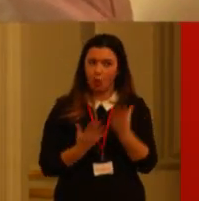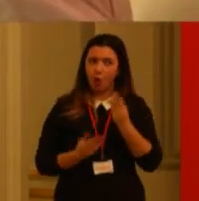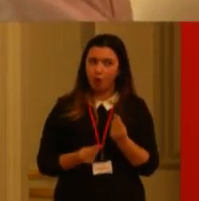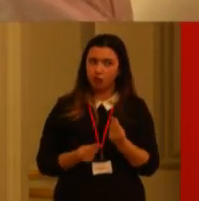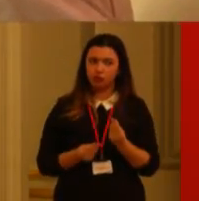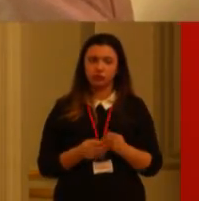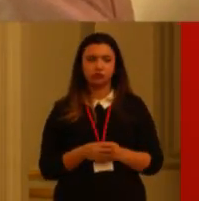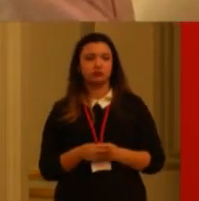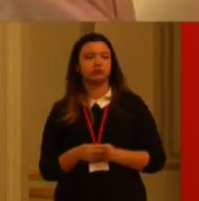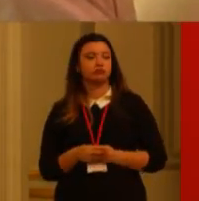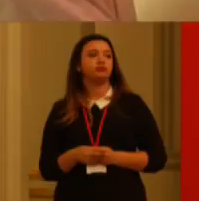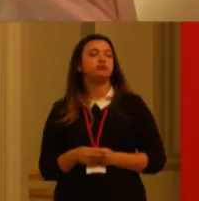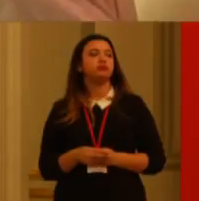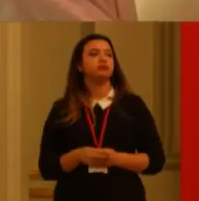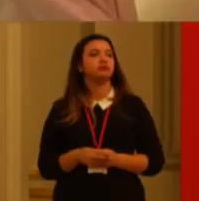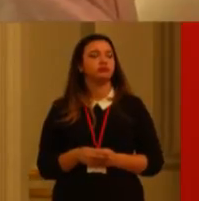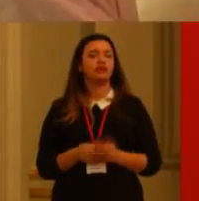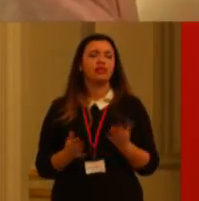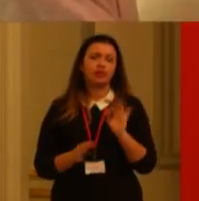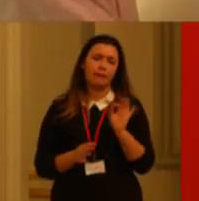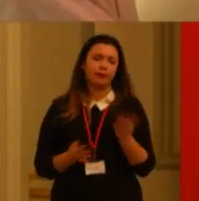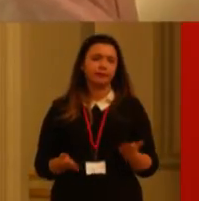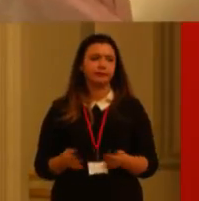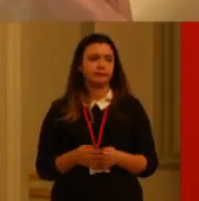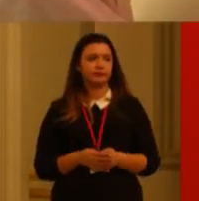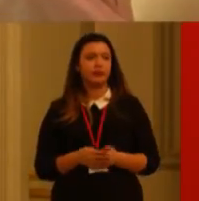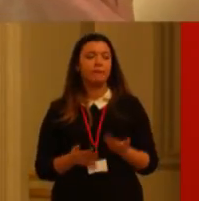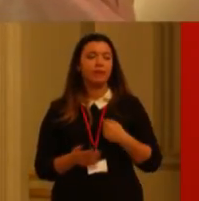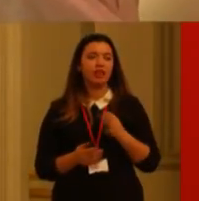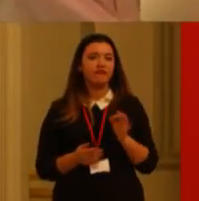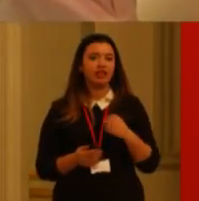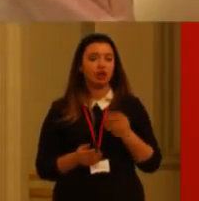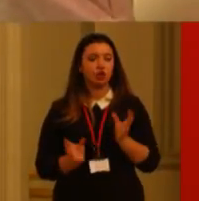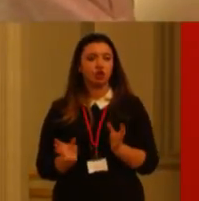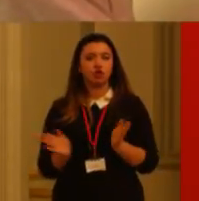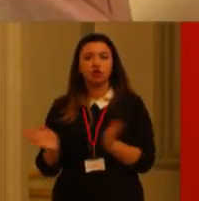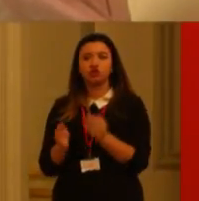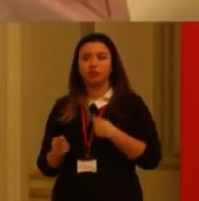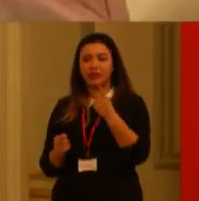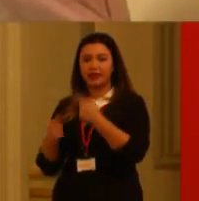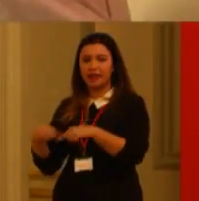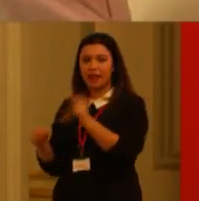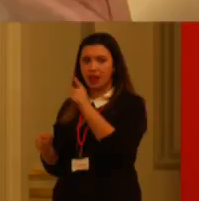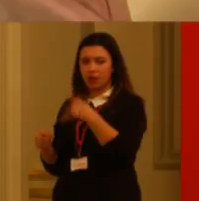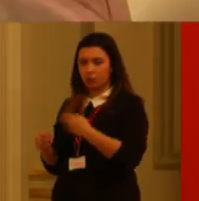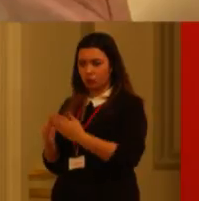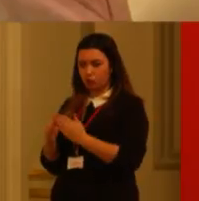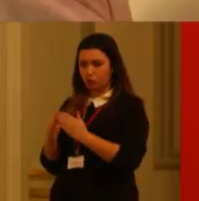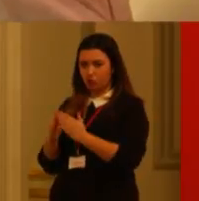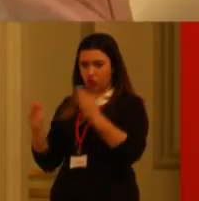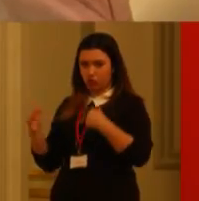that also has an impact on young people specifically? Yes, of course. For instance, I come from a small